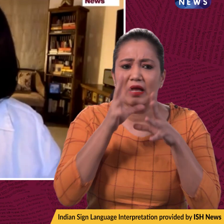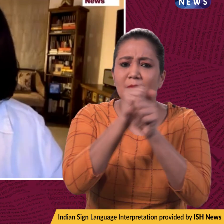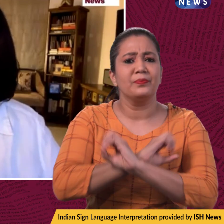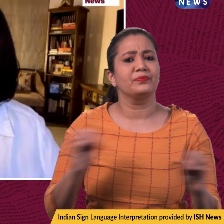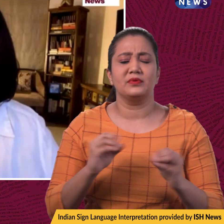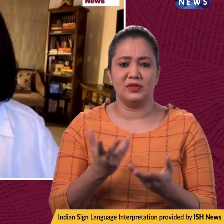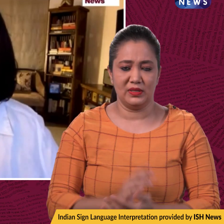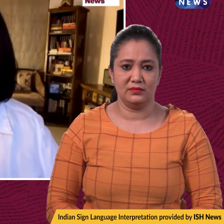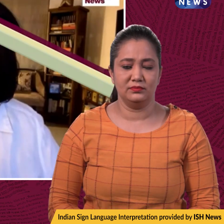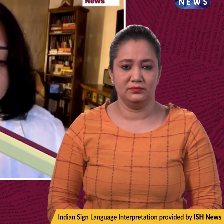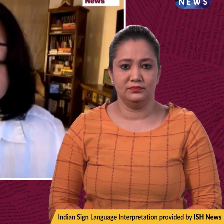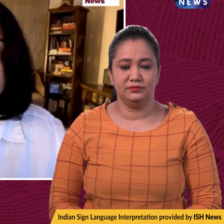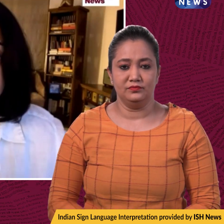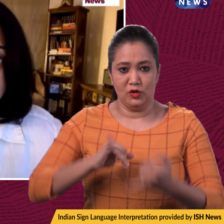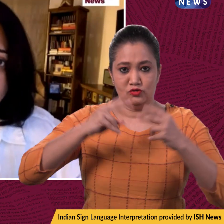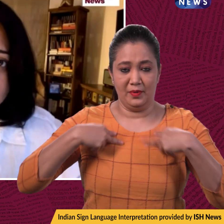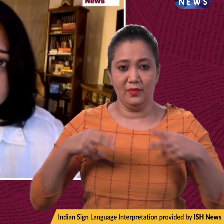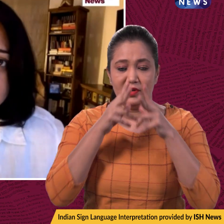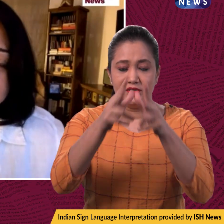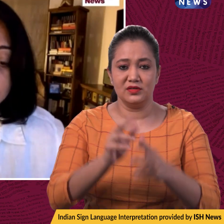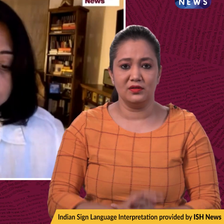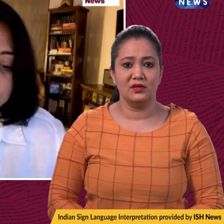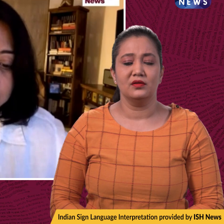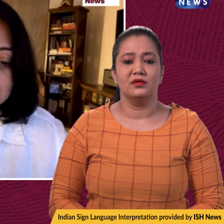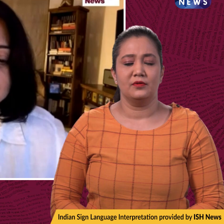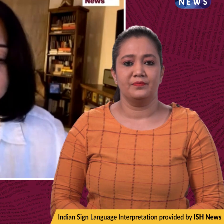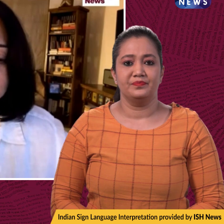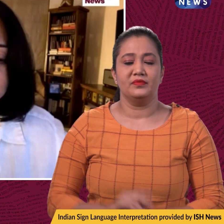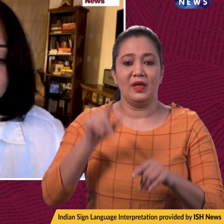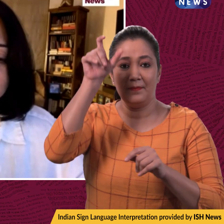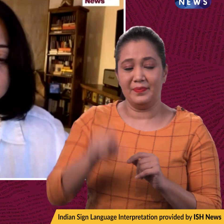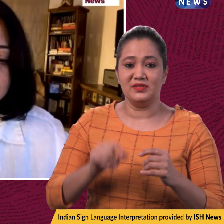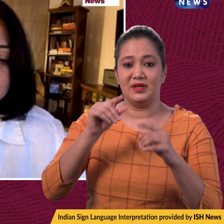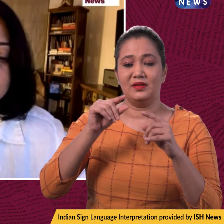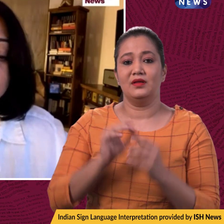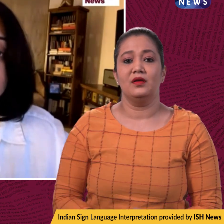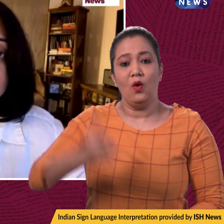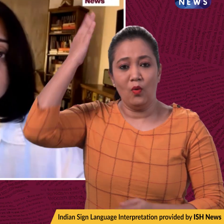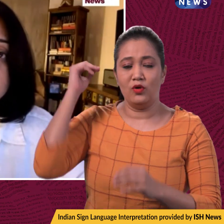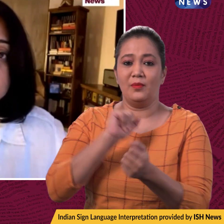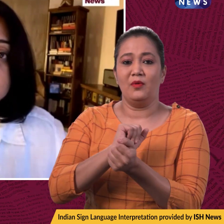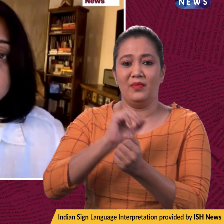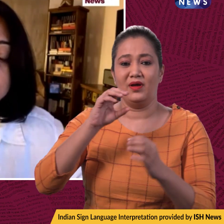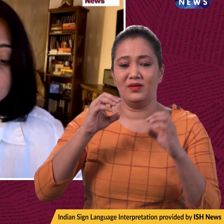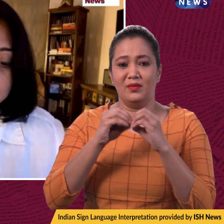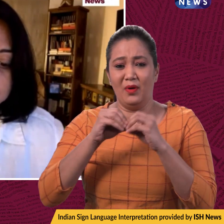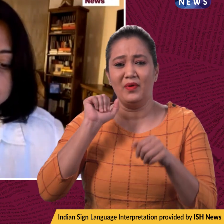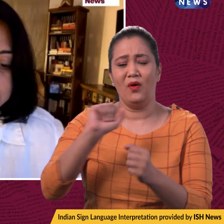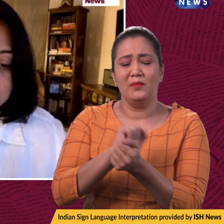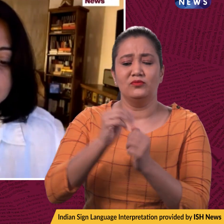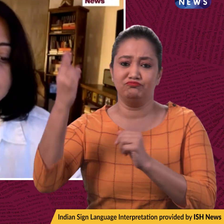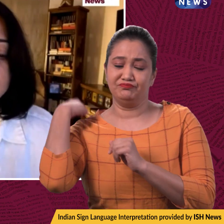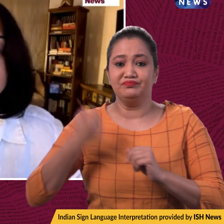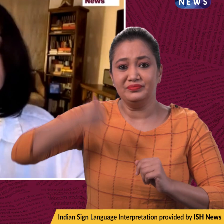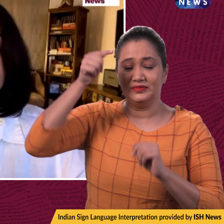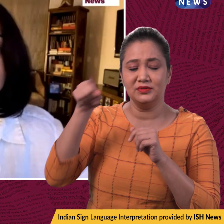secret," end quote. The Supreme Court has refused interim protection from arrest to former Mumbai Police Commissioner Parambir